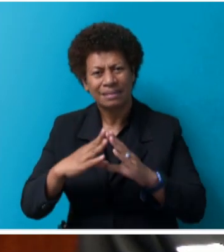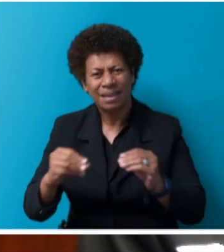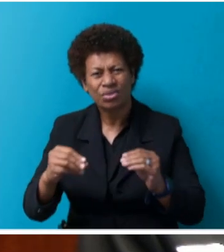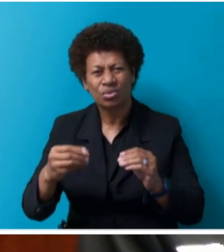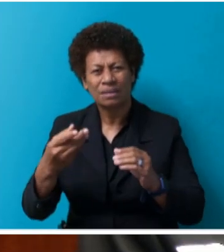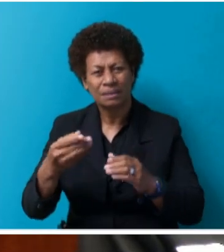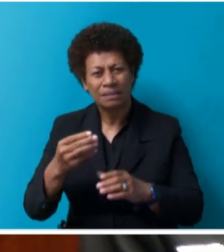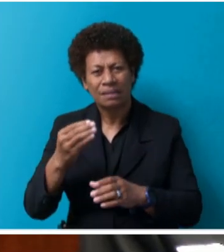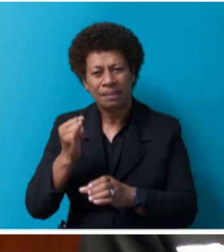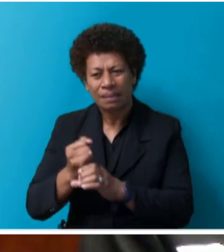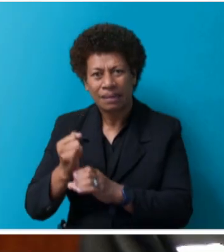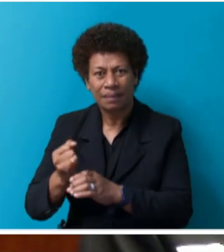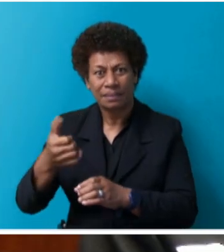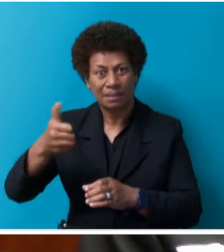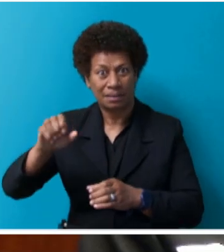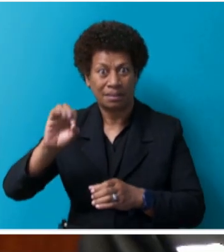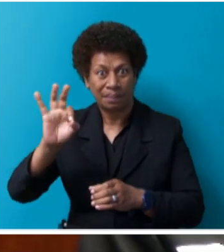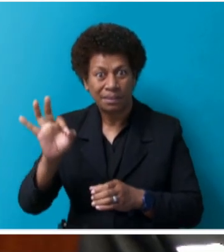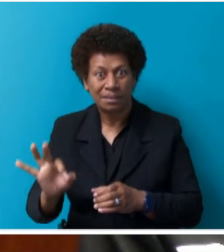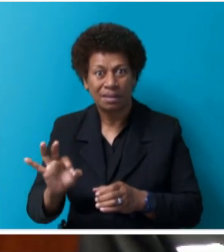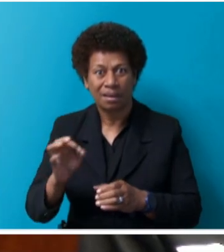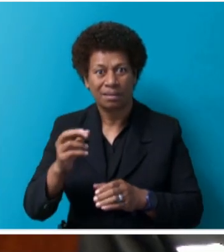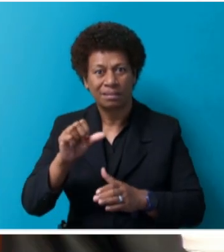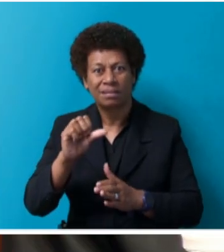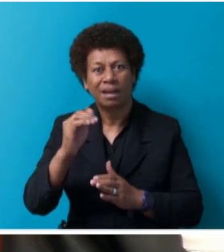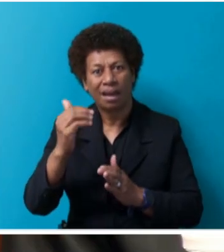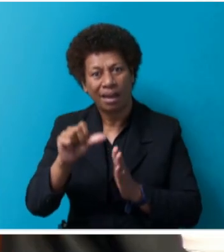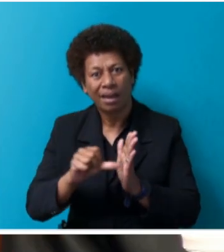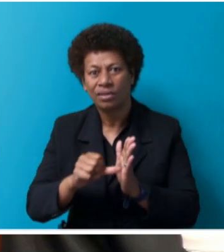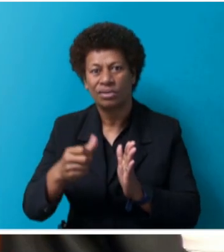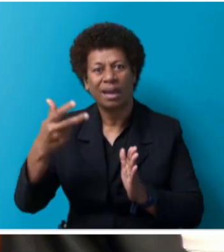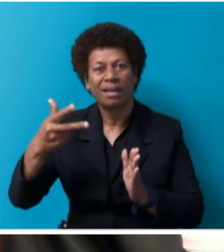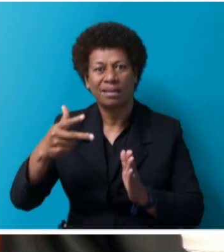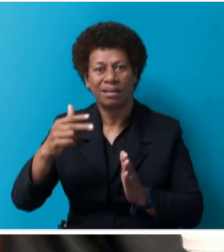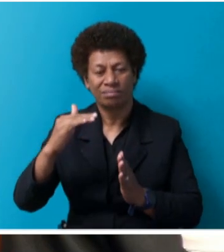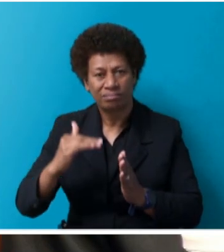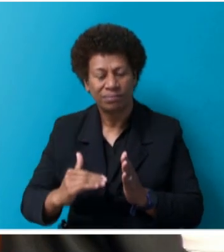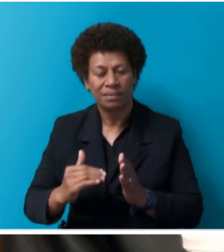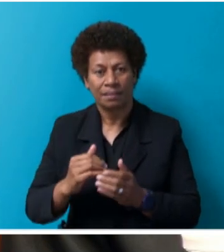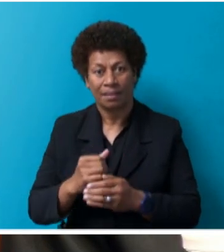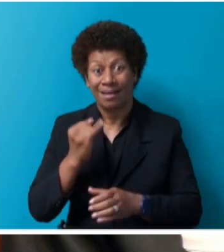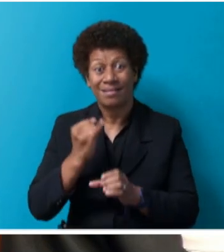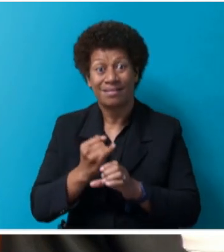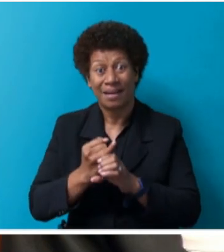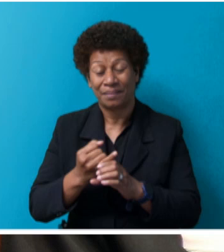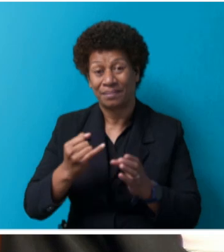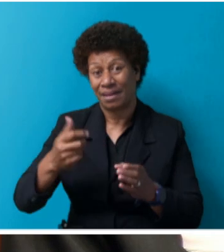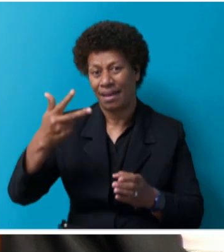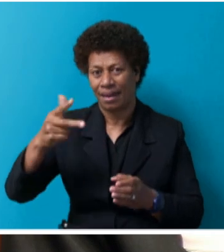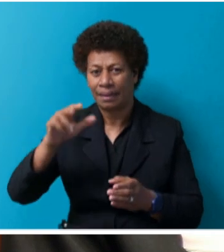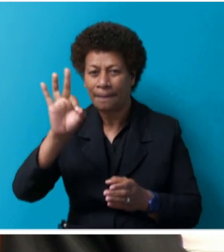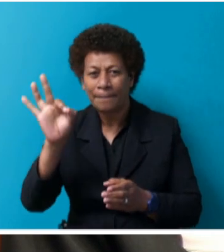28%, with 60% of the victims under the age of 18. Crimes against children have risen by 8%, over